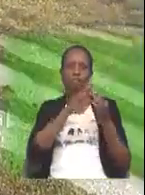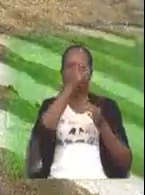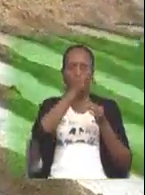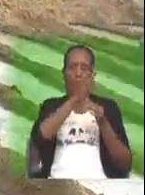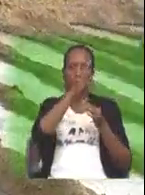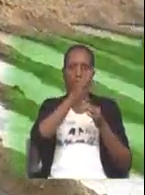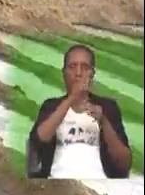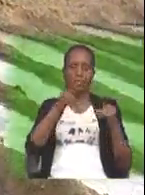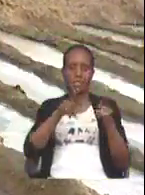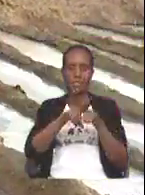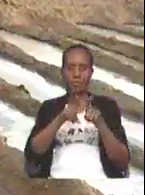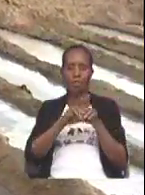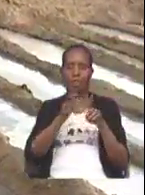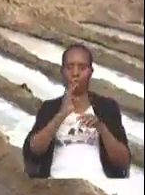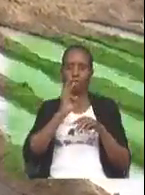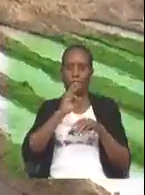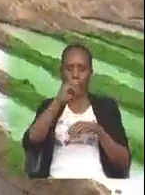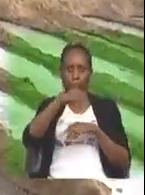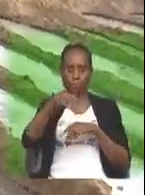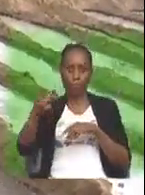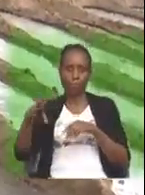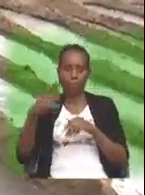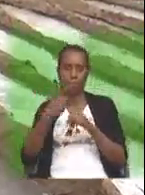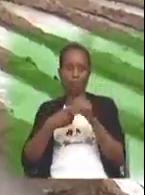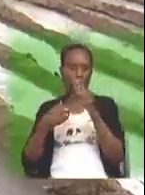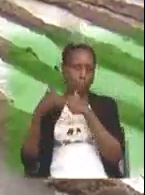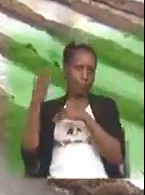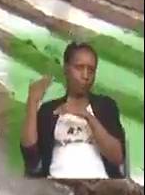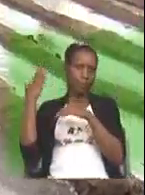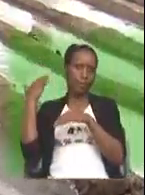Irrigation in Turkana dates back to the colonial era.